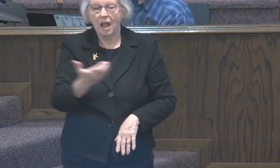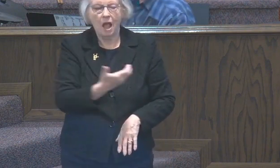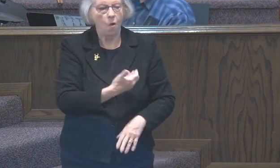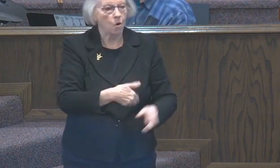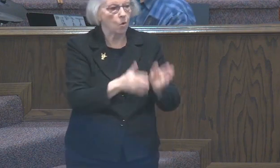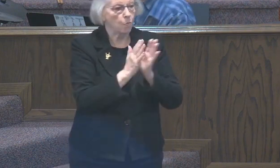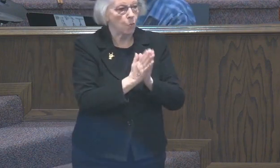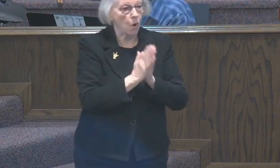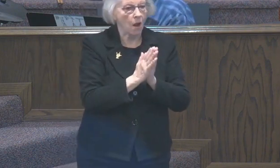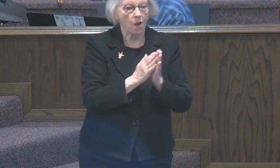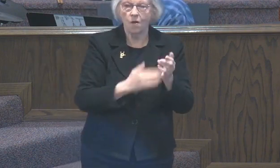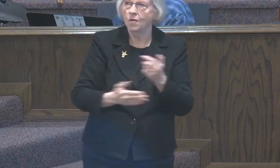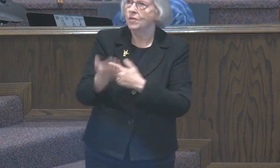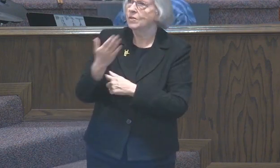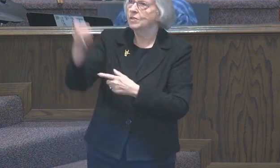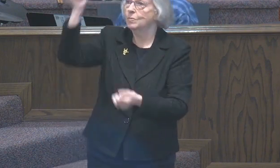that we seek after you,